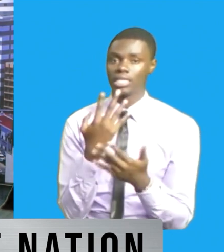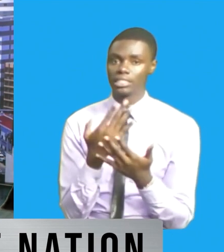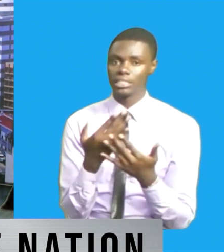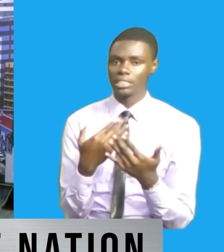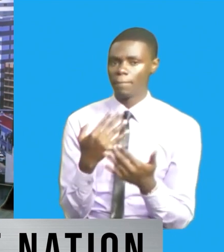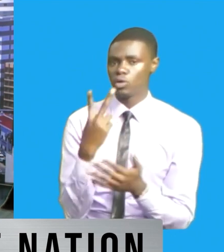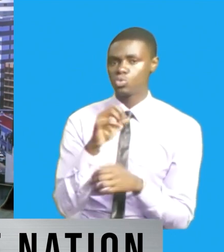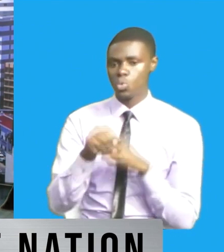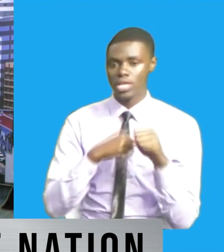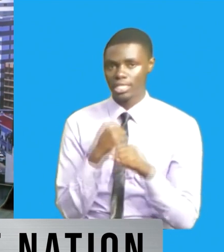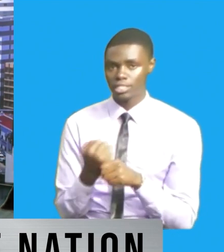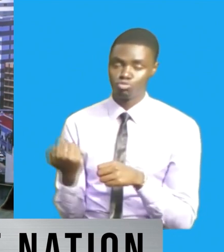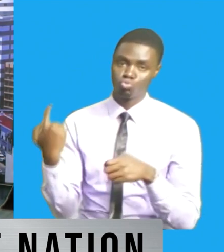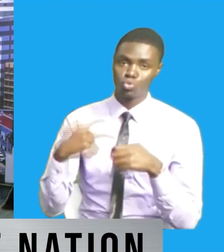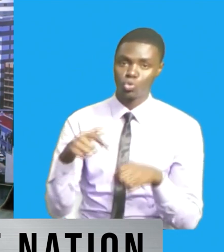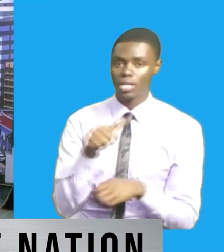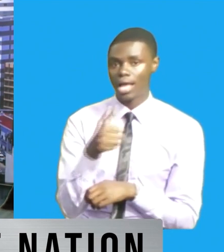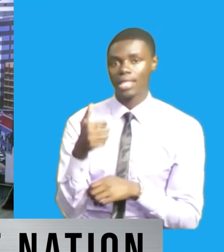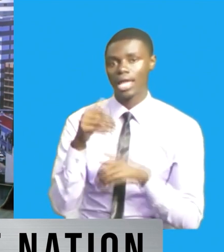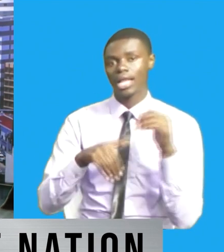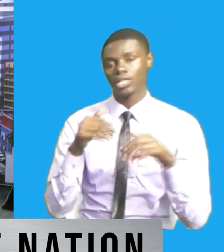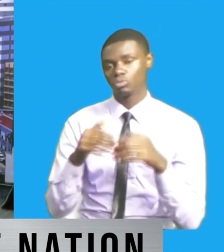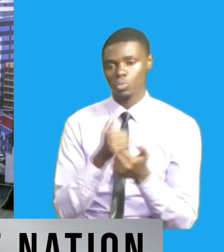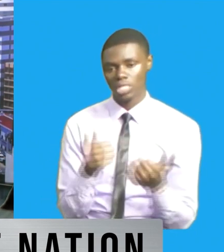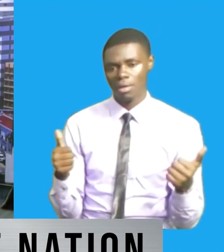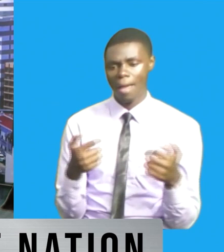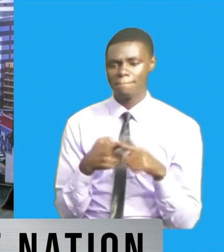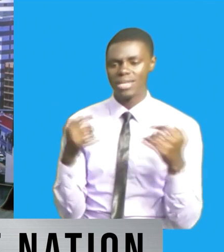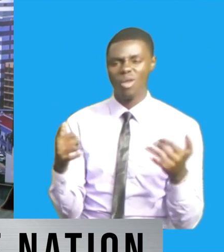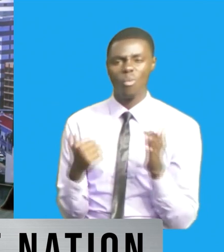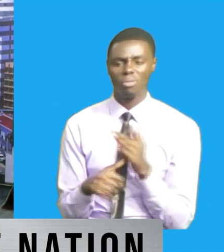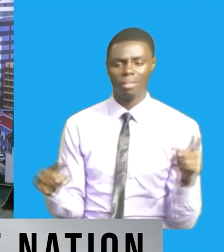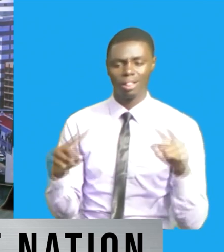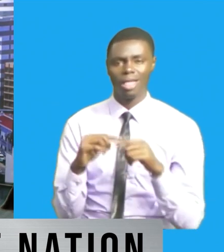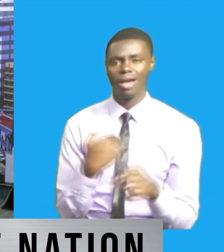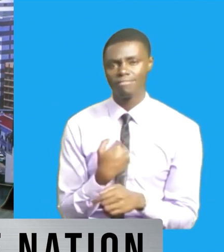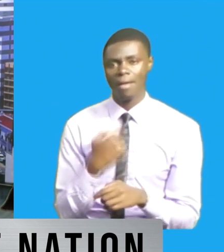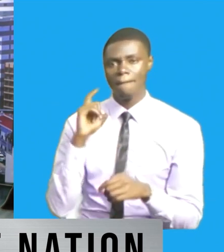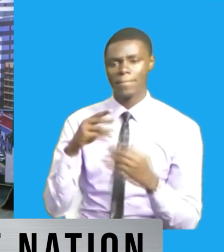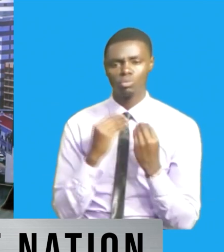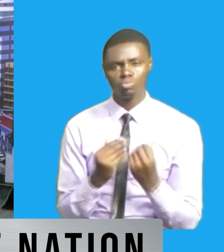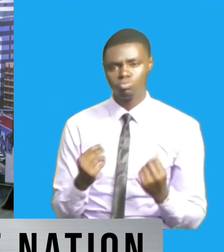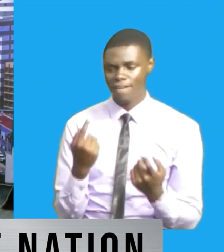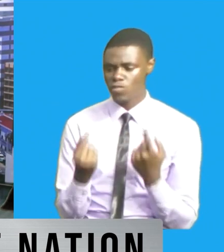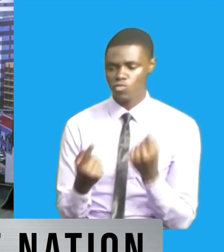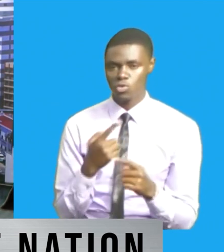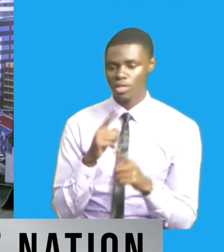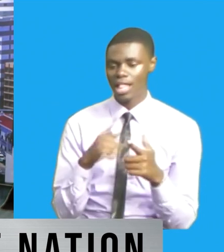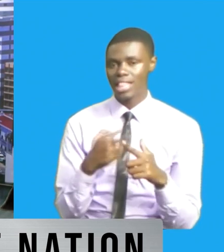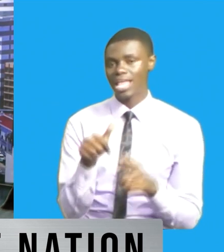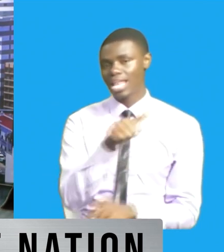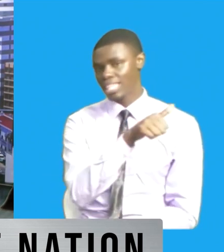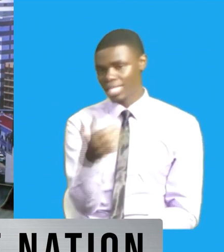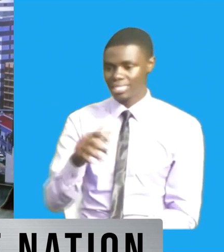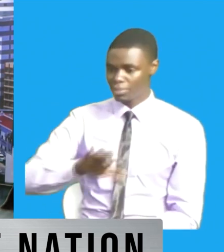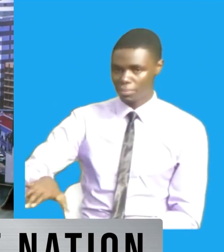years ndio tuende kwa election nyingine tukiwa tuko sawa. Otherwise we are having problems here and we are going to resolve a few na tuache zingine, and then